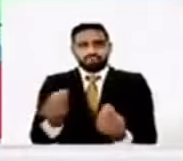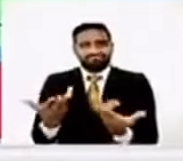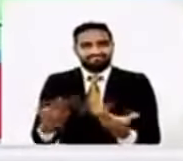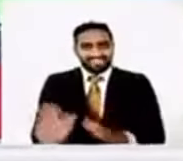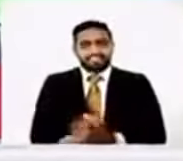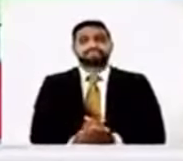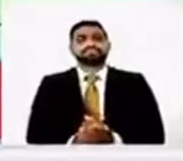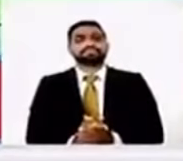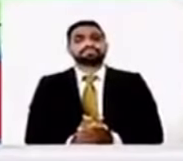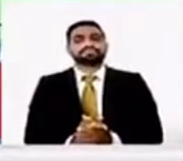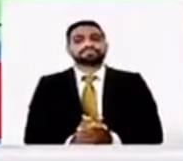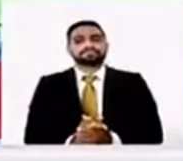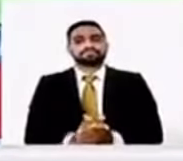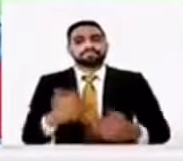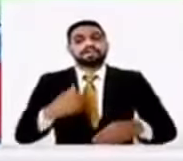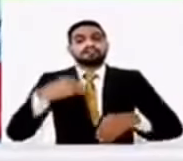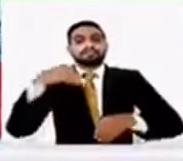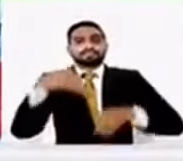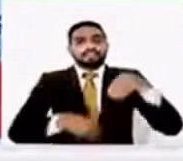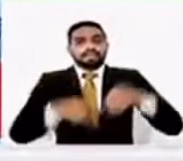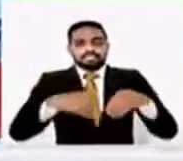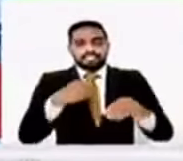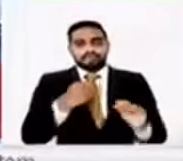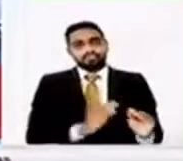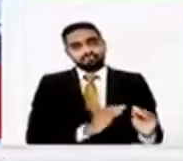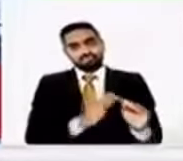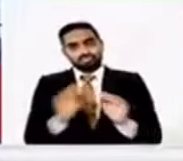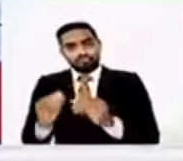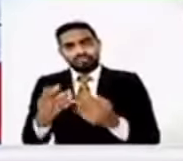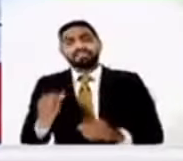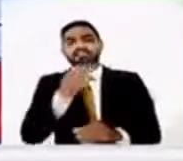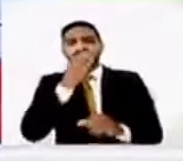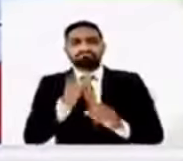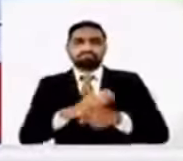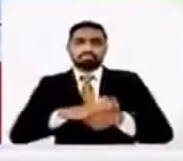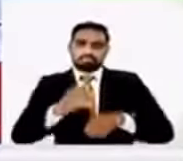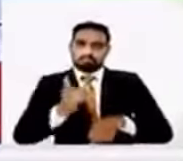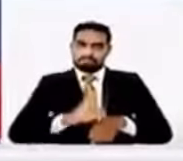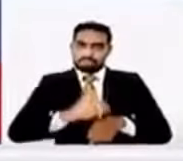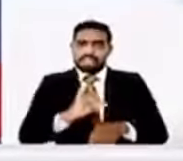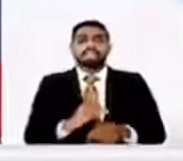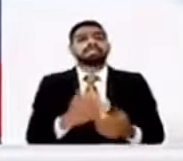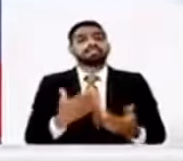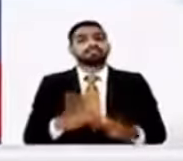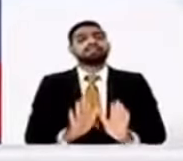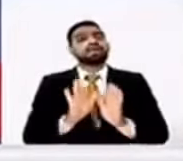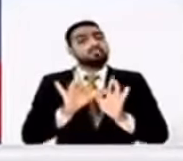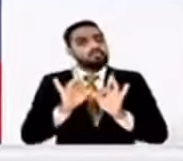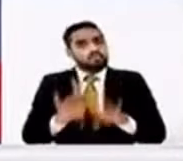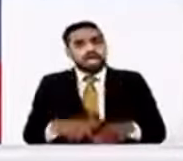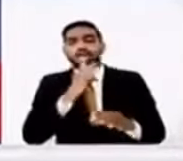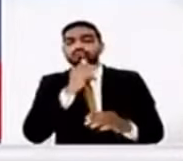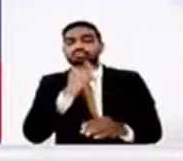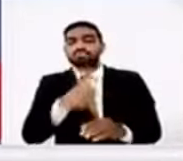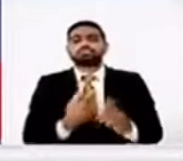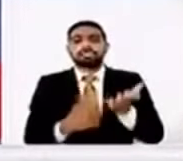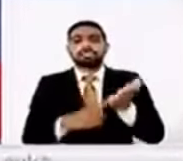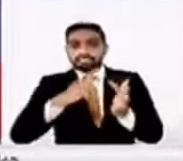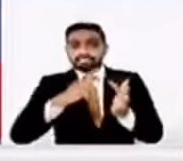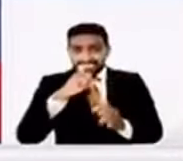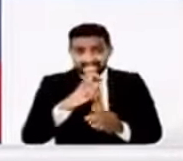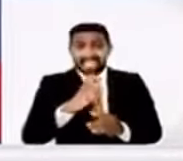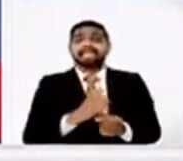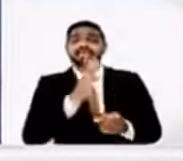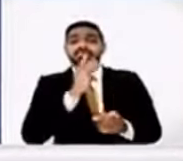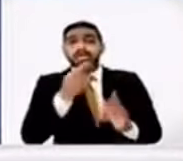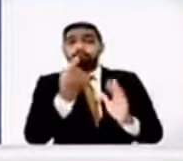process got delayed because of COVID once again. And there was no, technically there was no budget per se for 2020,